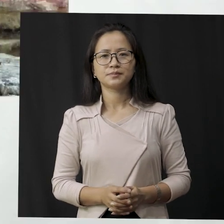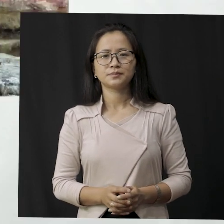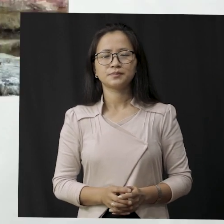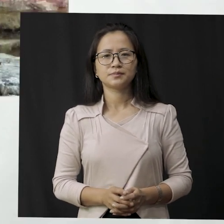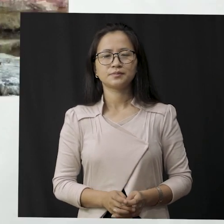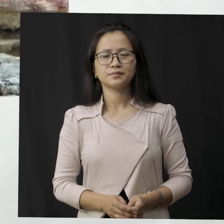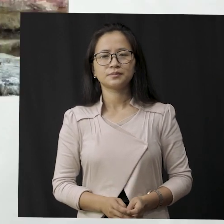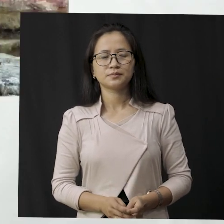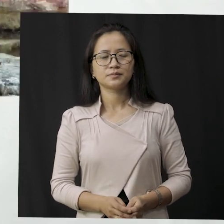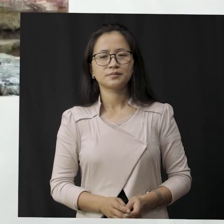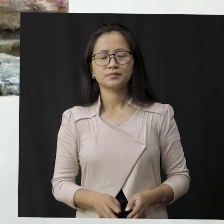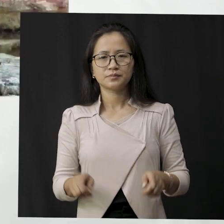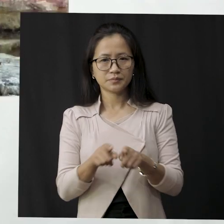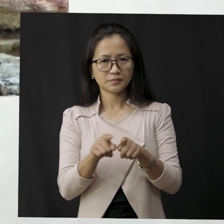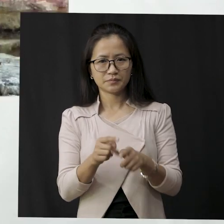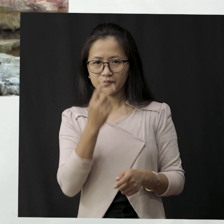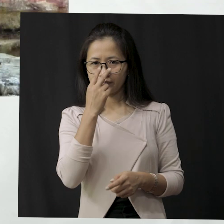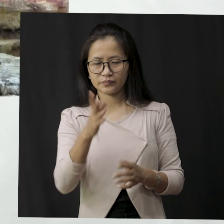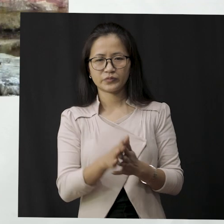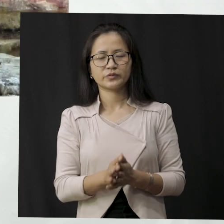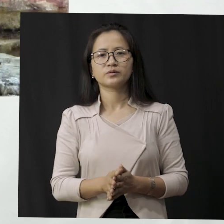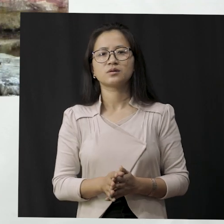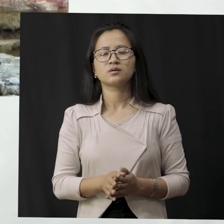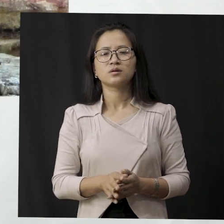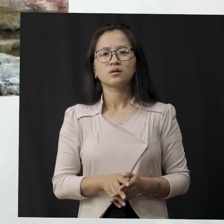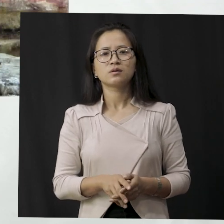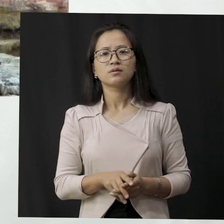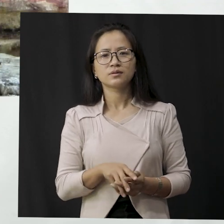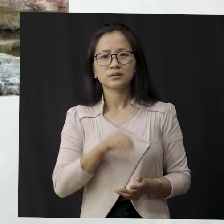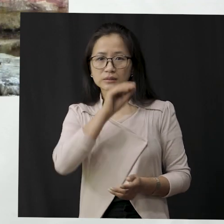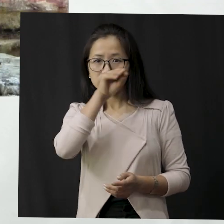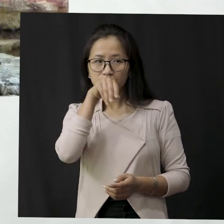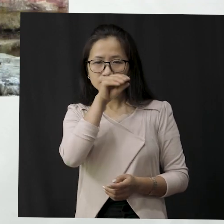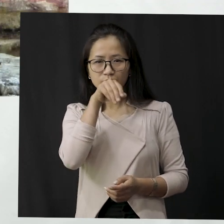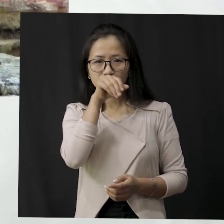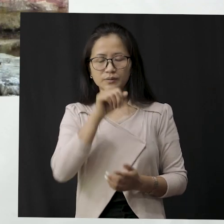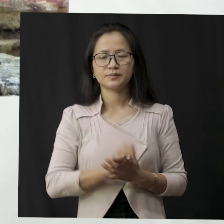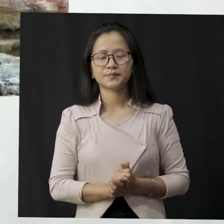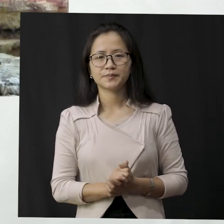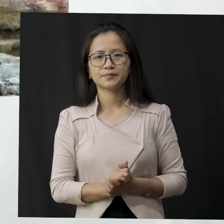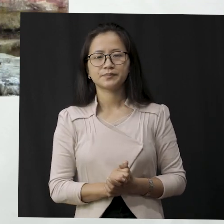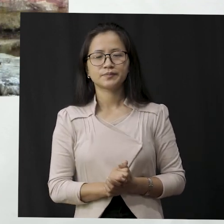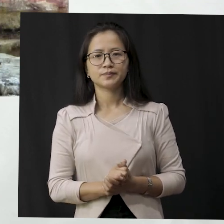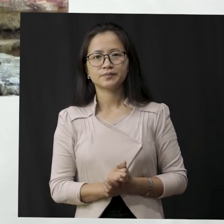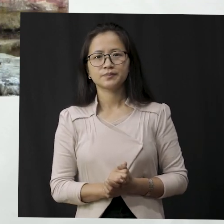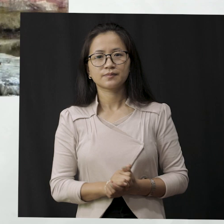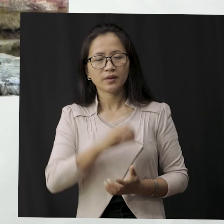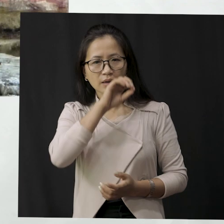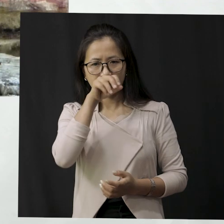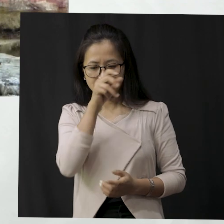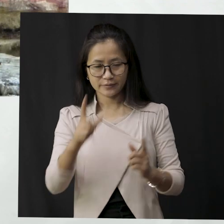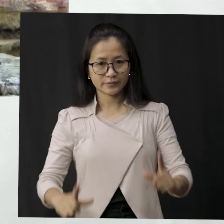So students, are you familiar with this animal? So this is a pig. Okay? So